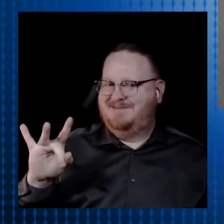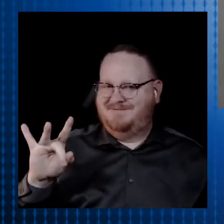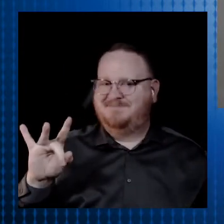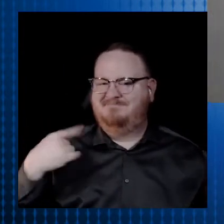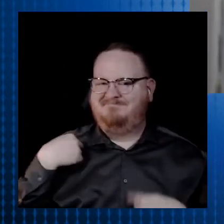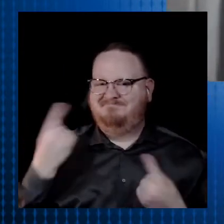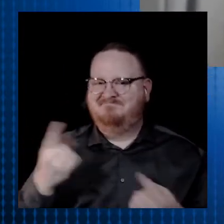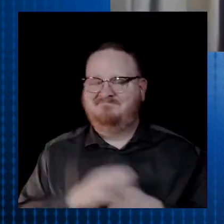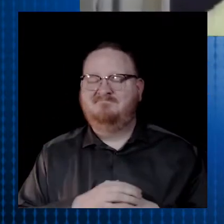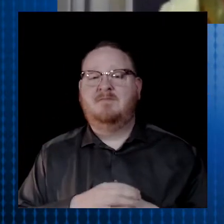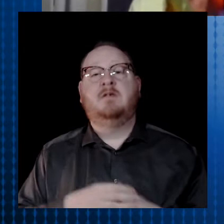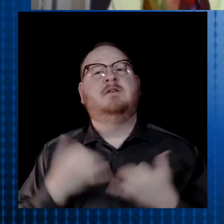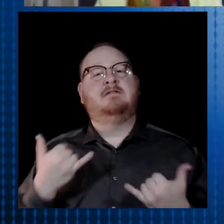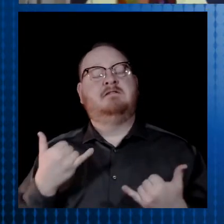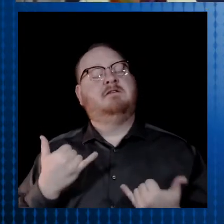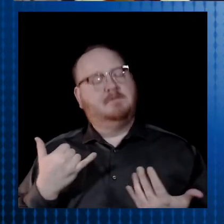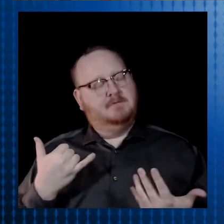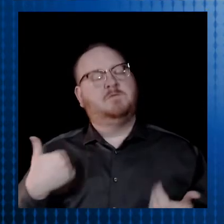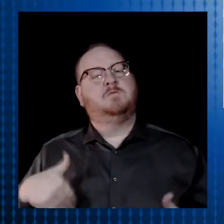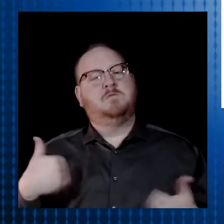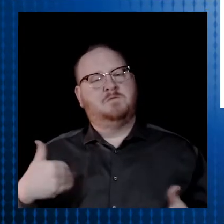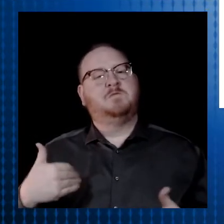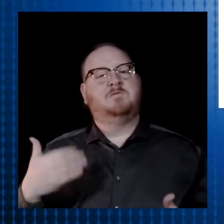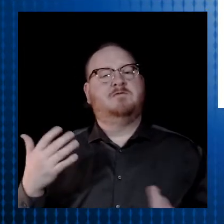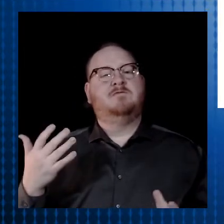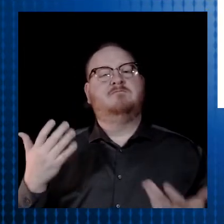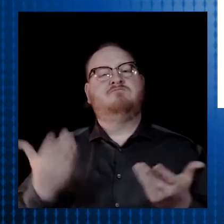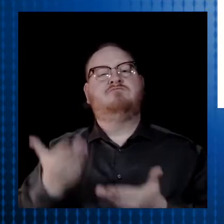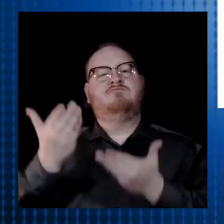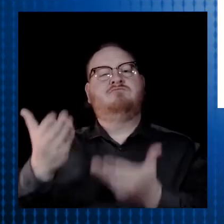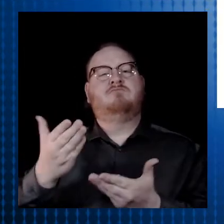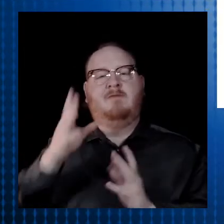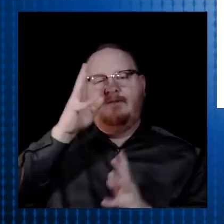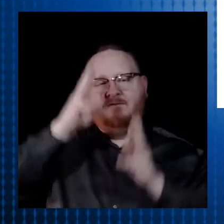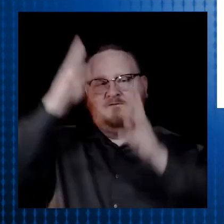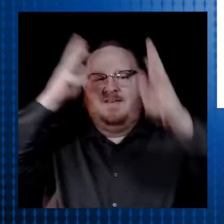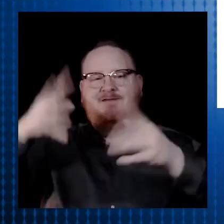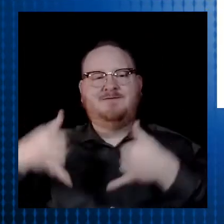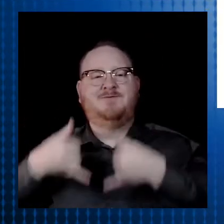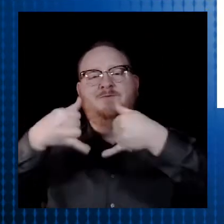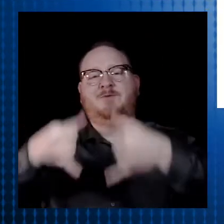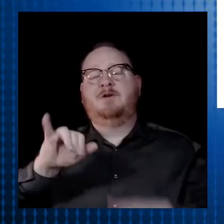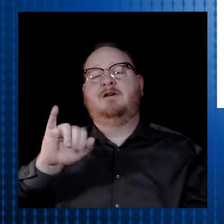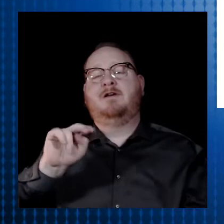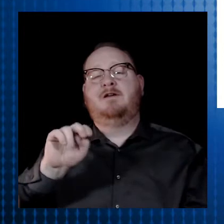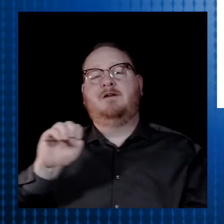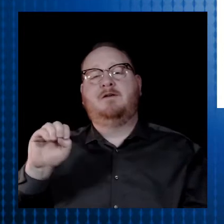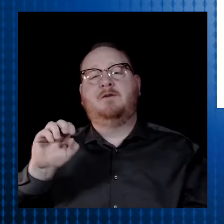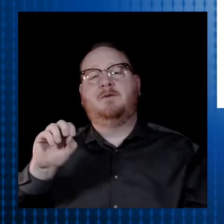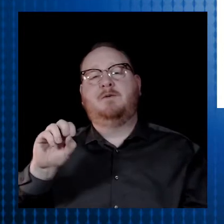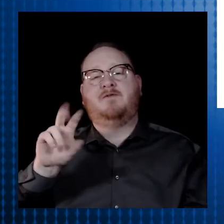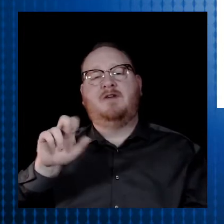be presenting the Innovation Award. This award is being given to a team of